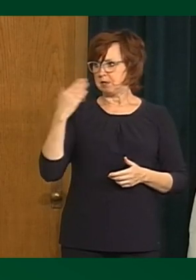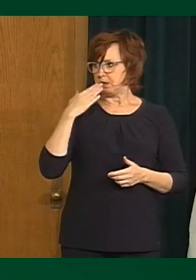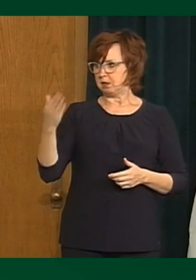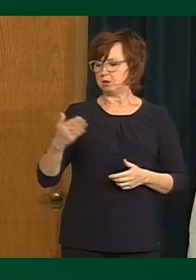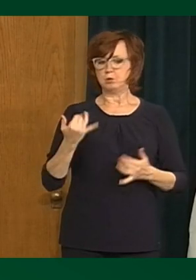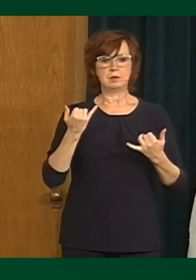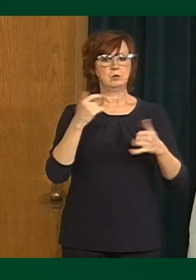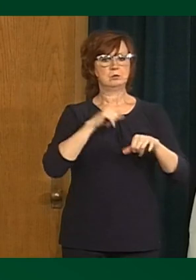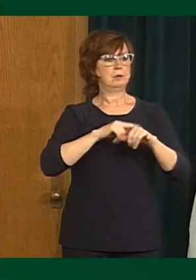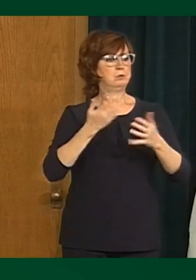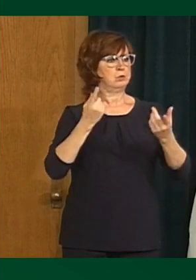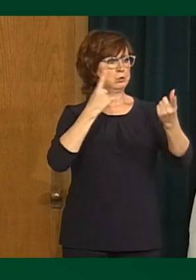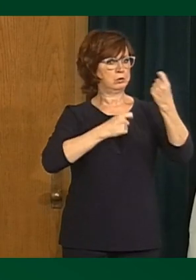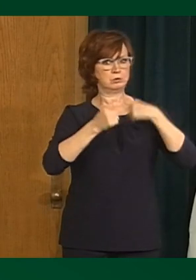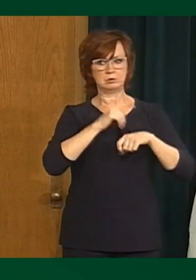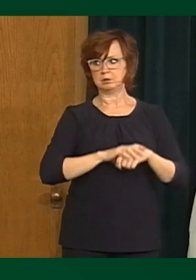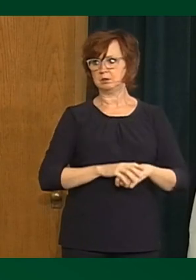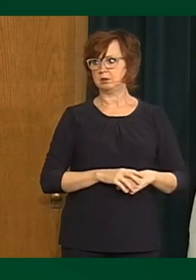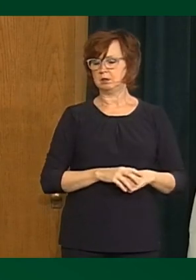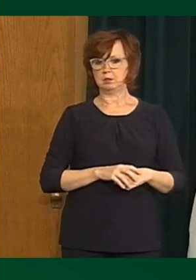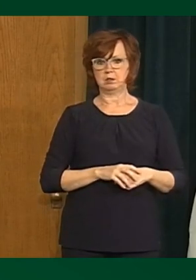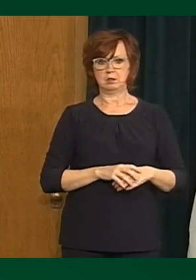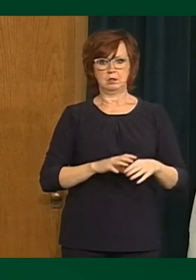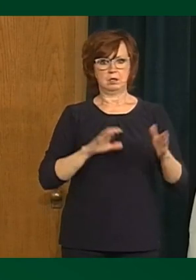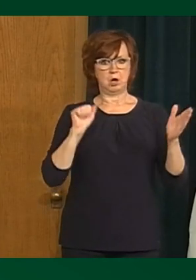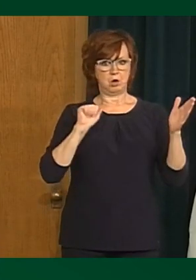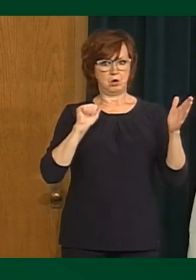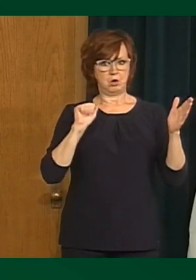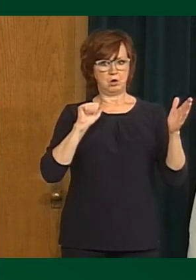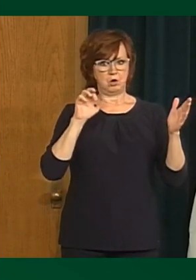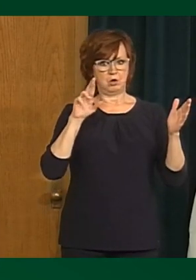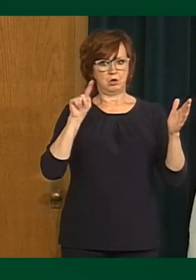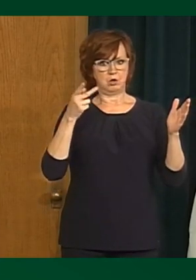now have time for questions. We'll take our first question from the room. Arthur.